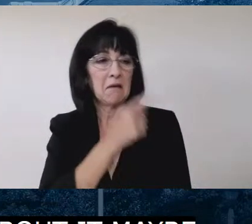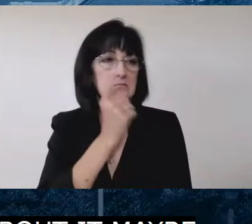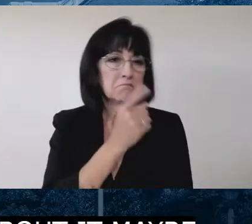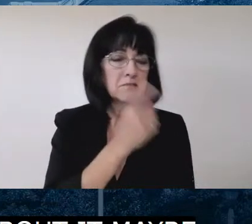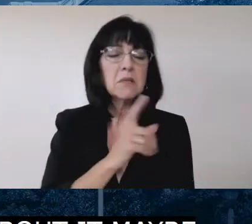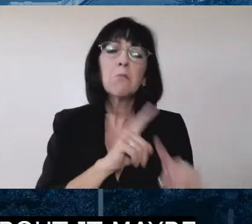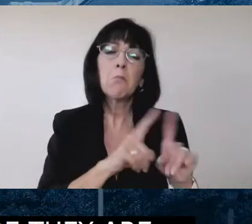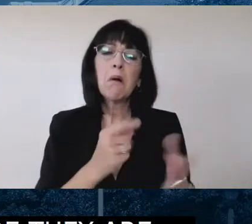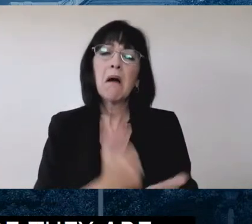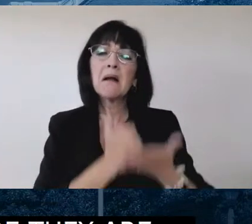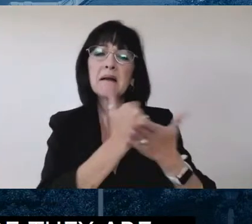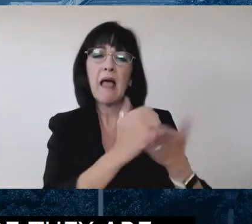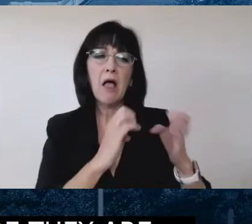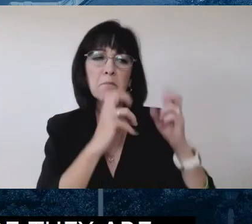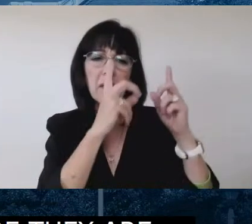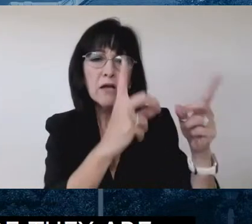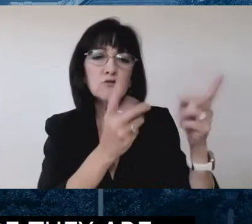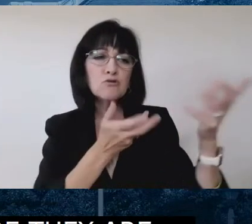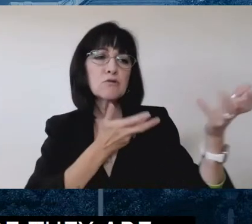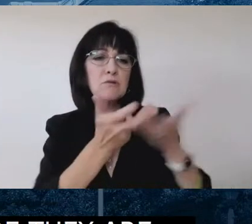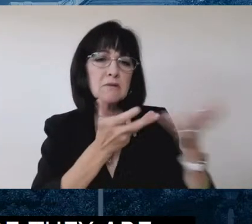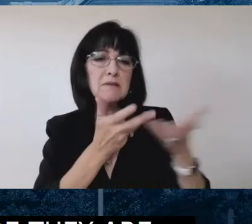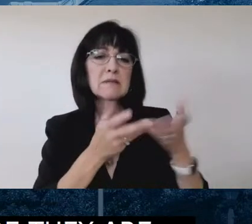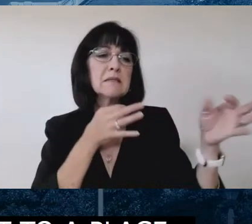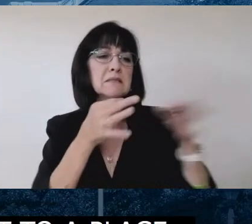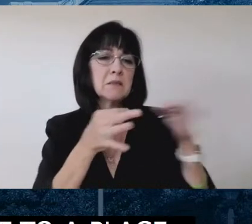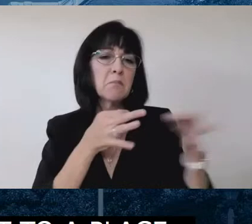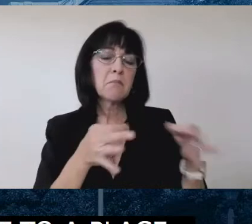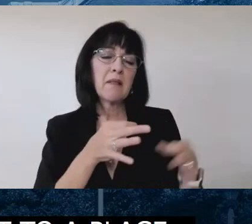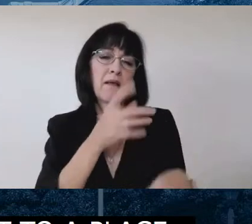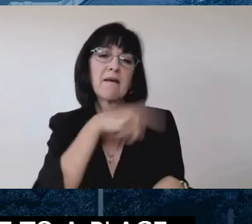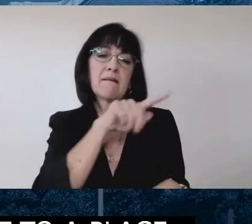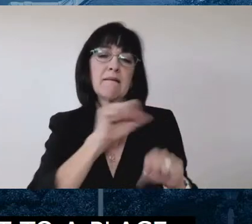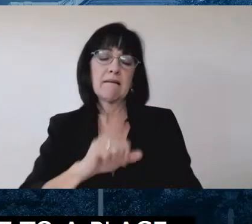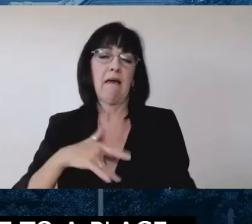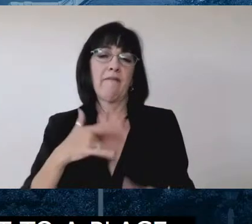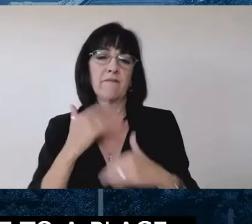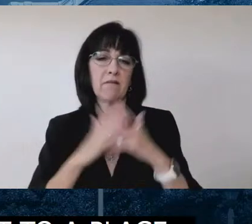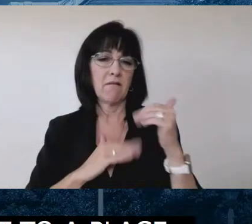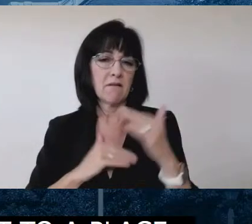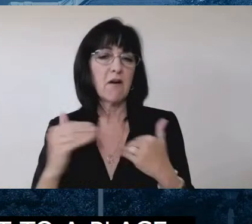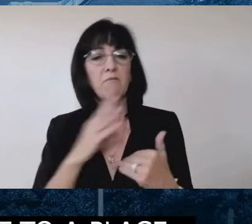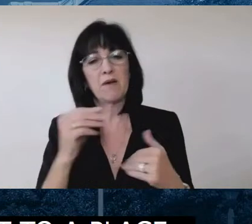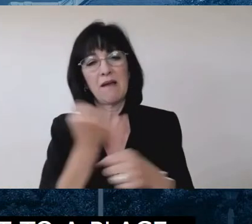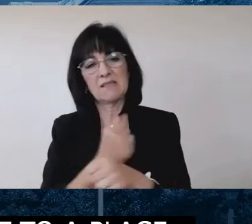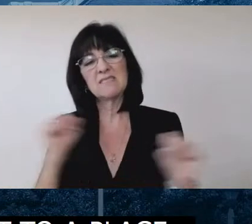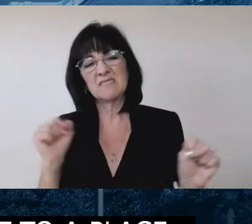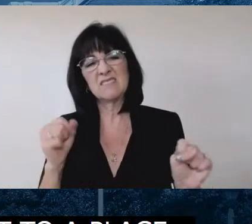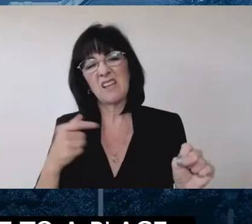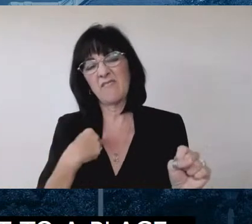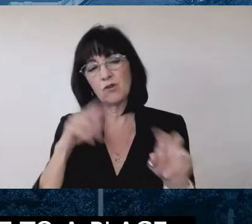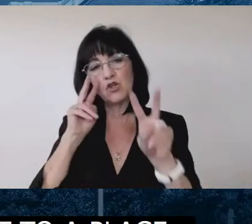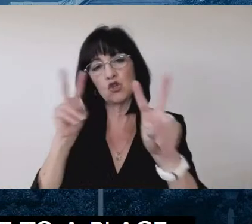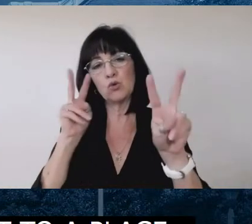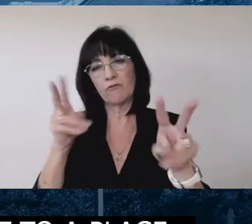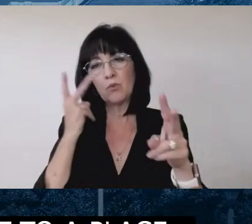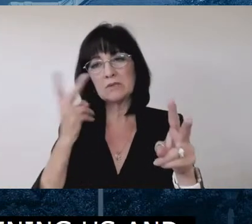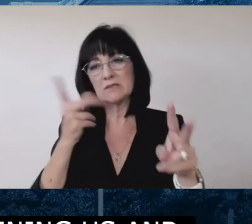them get to a place where all of us can be safer. So thank you for joining us. We look forward to seeing you next time.